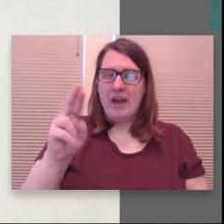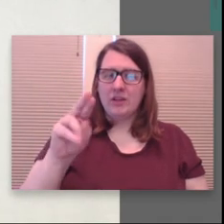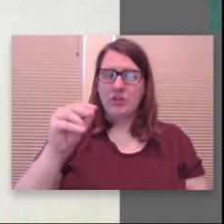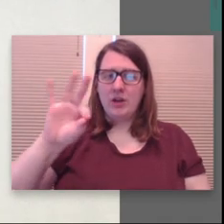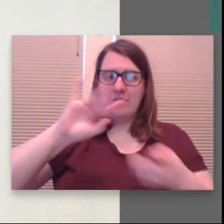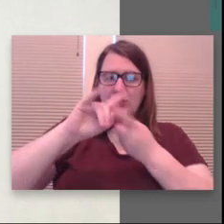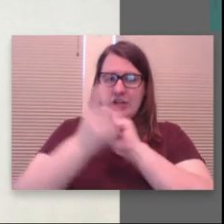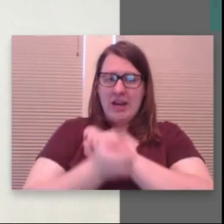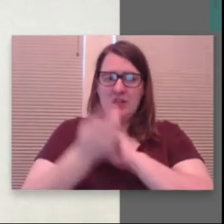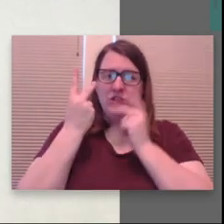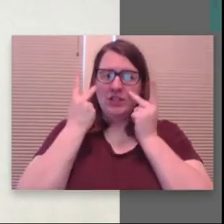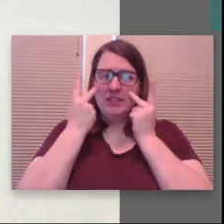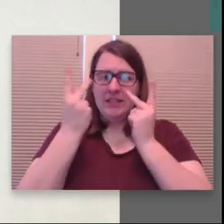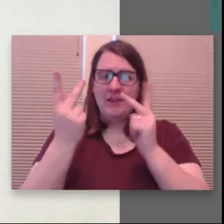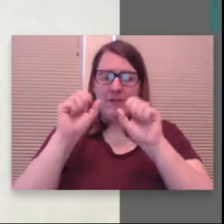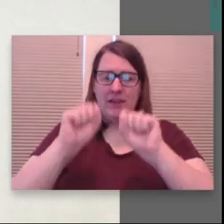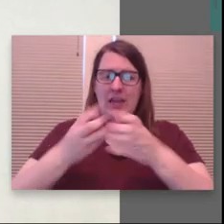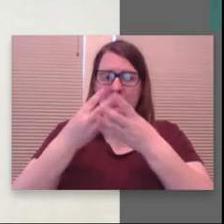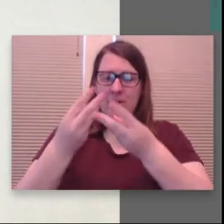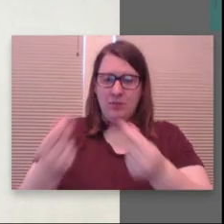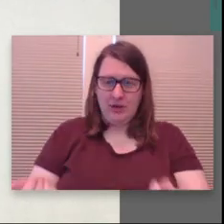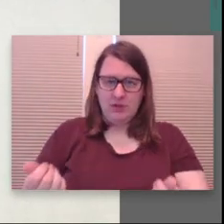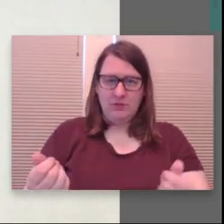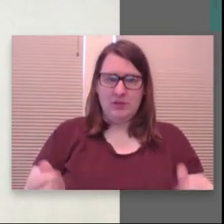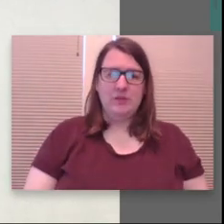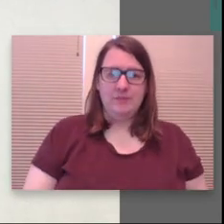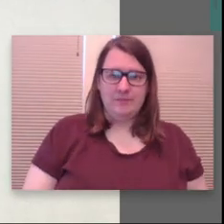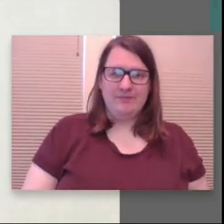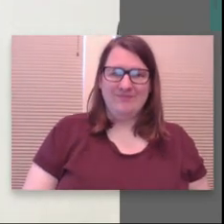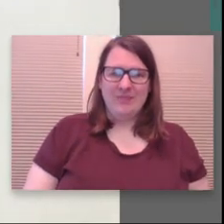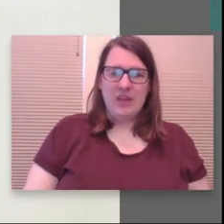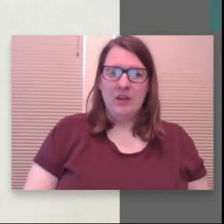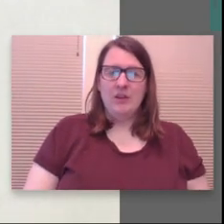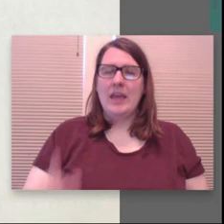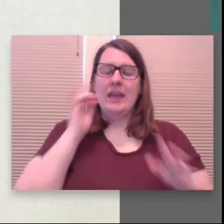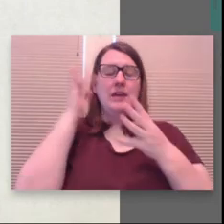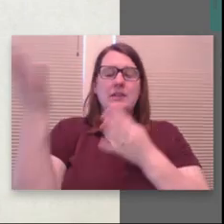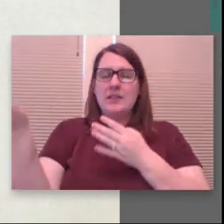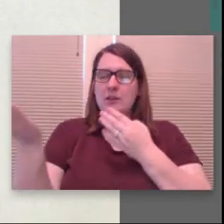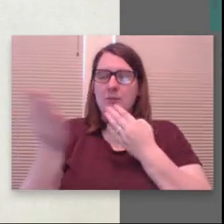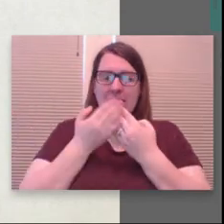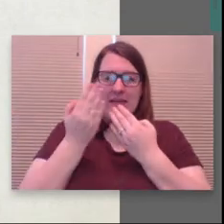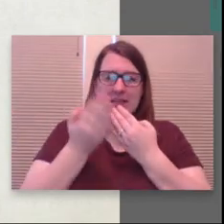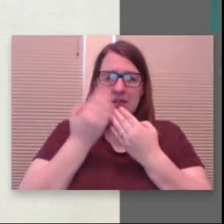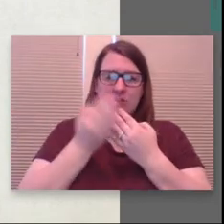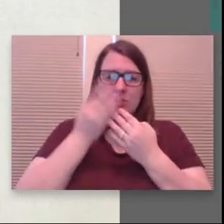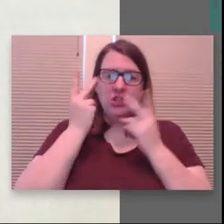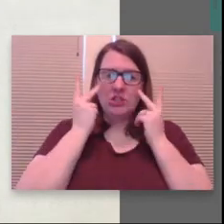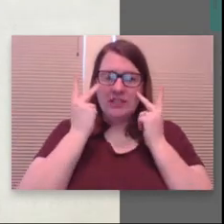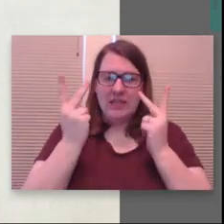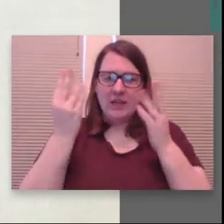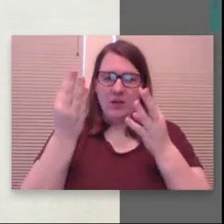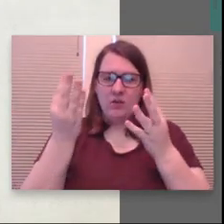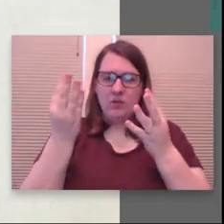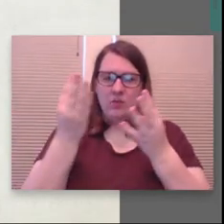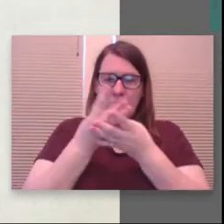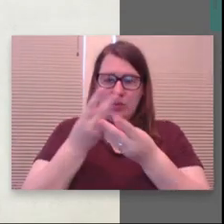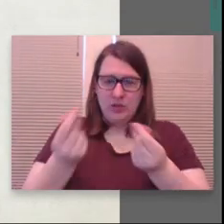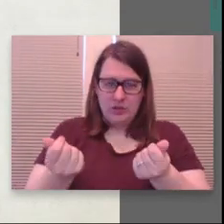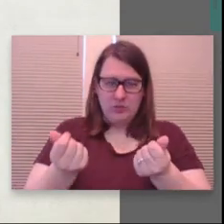a factor of change to see if it can be reduced. Okay, it's going to be easier to just see